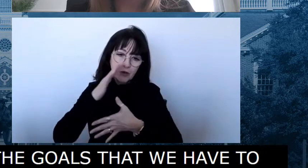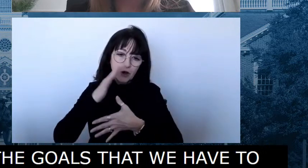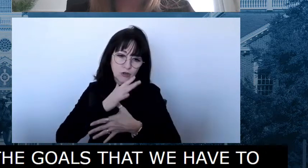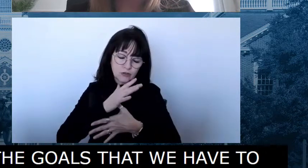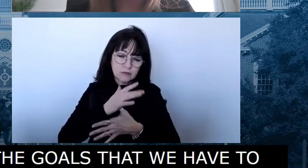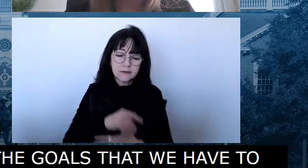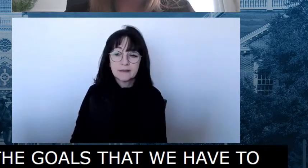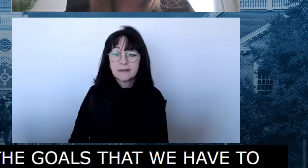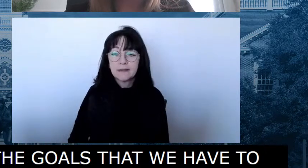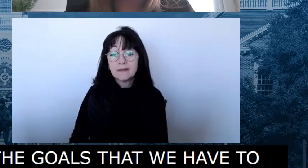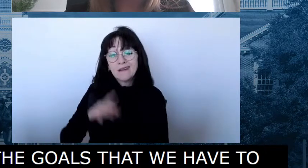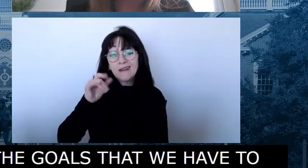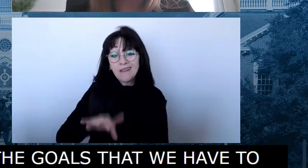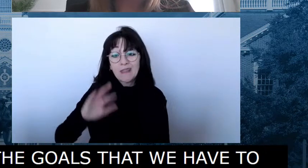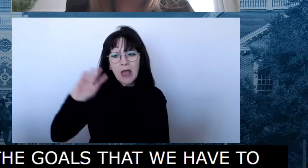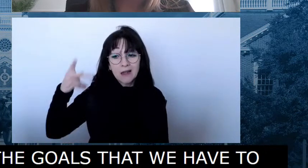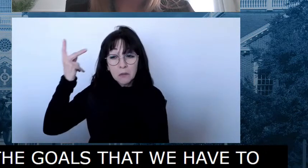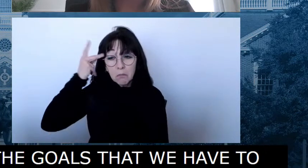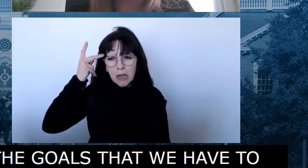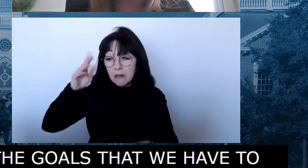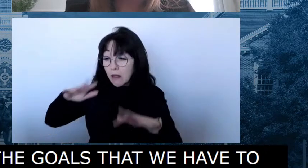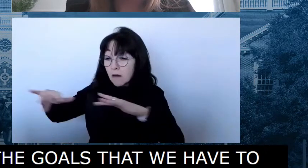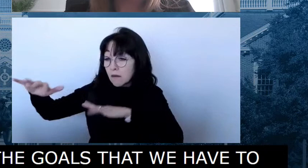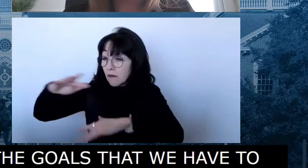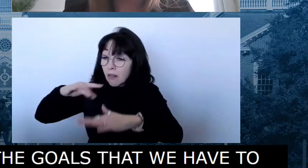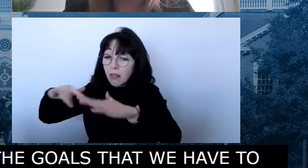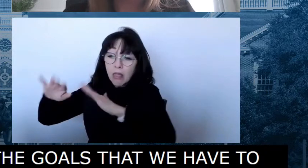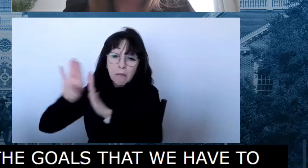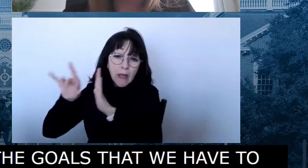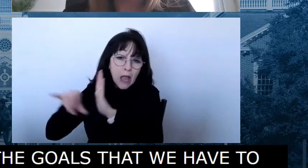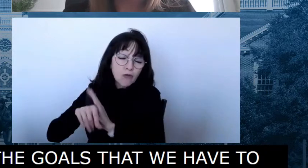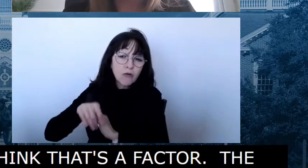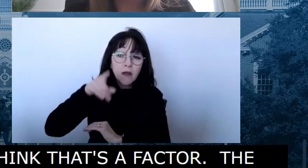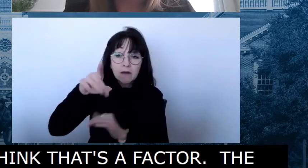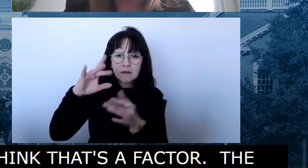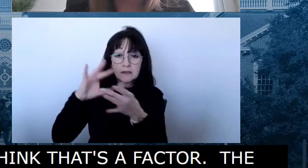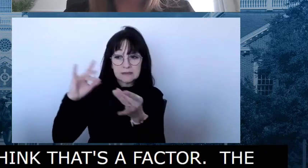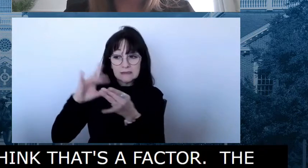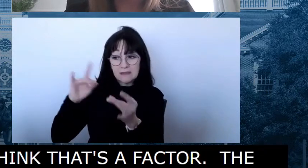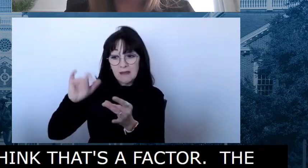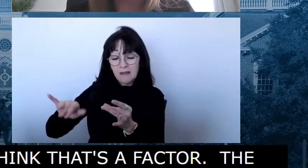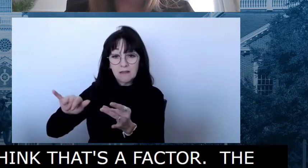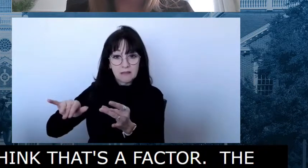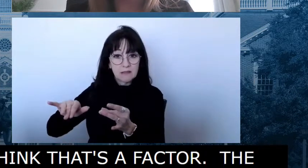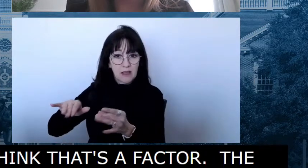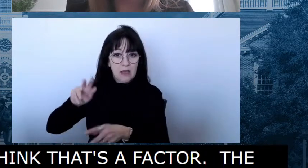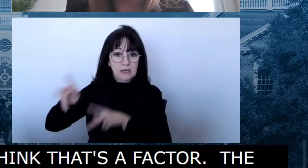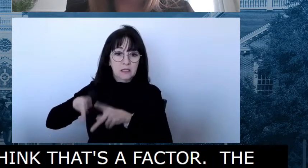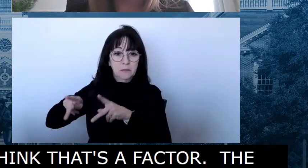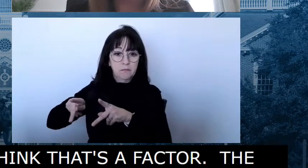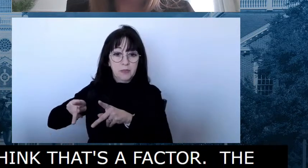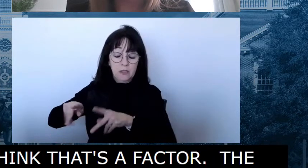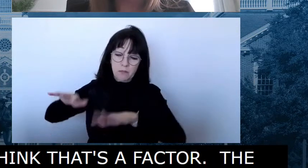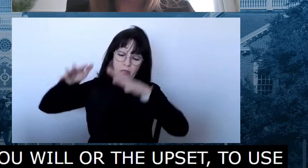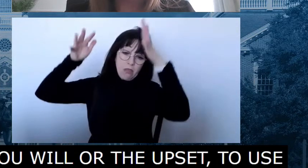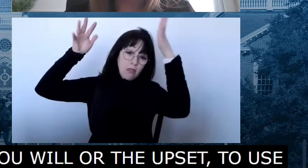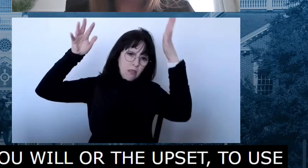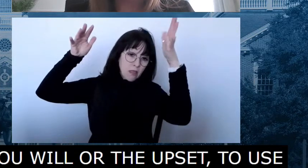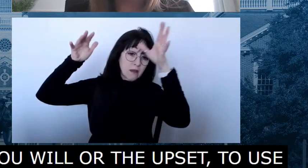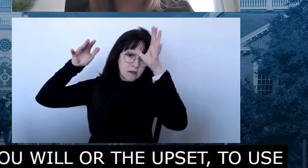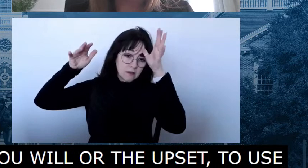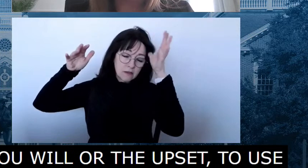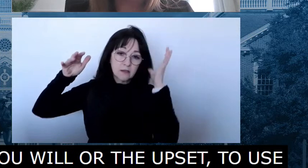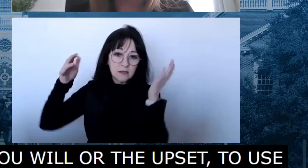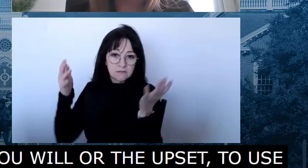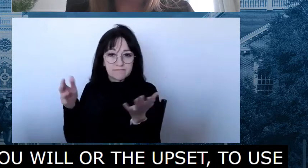background, if you will, or the upset, to use your words, is part of the background in which we try to make these decisions